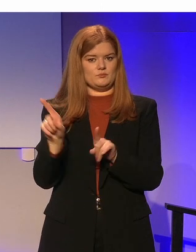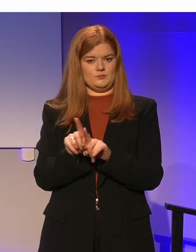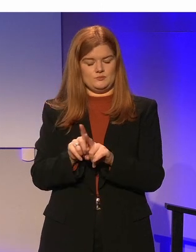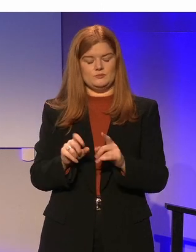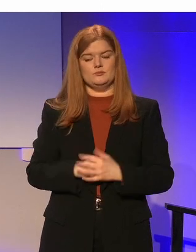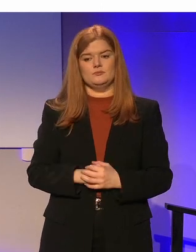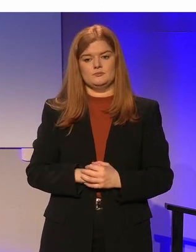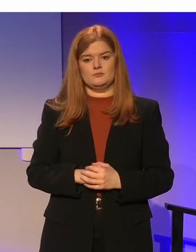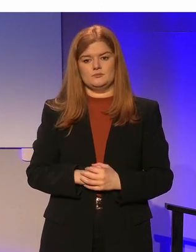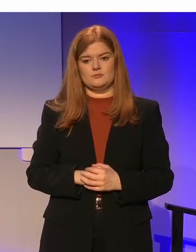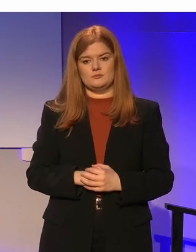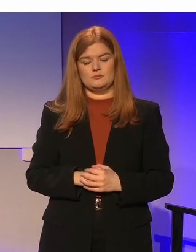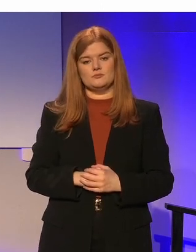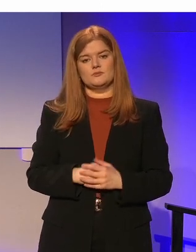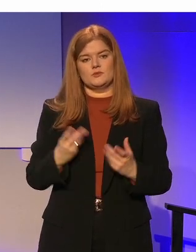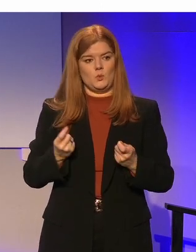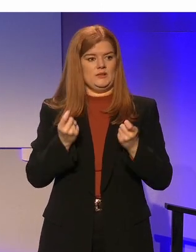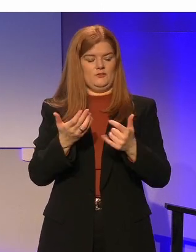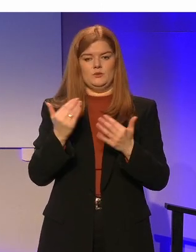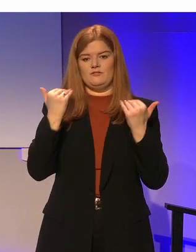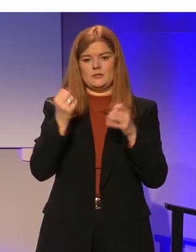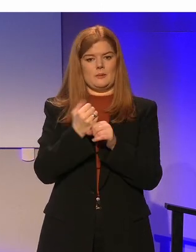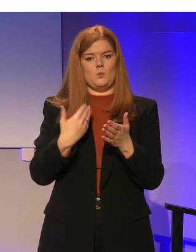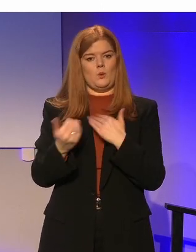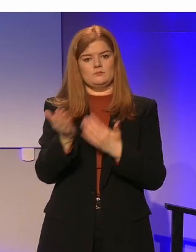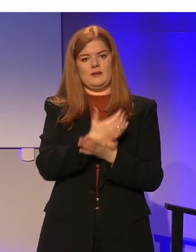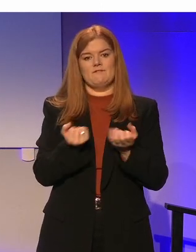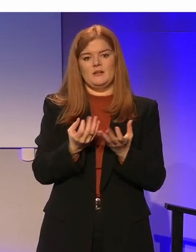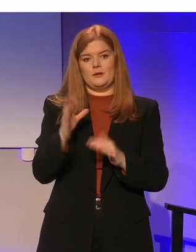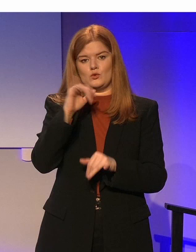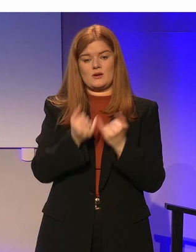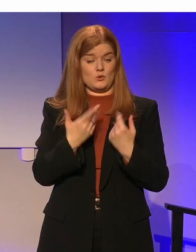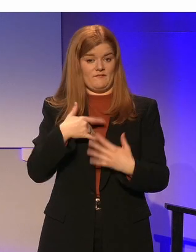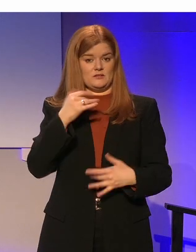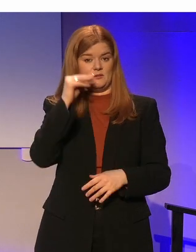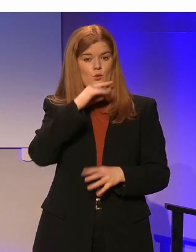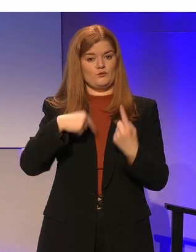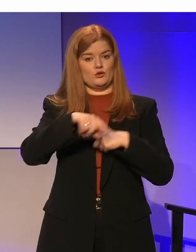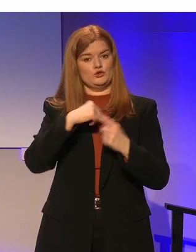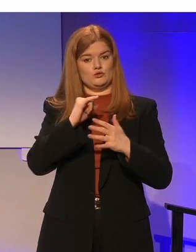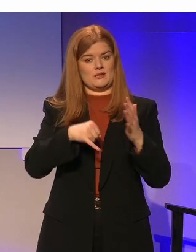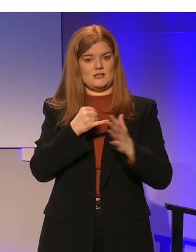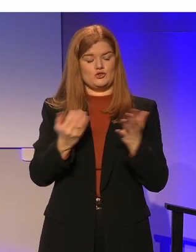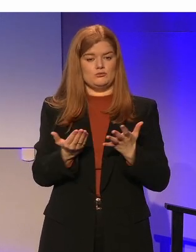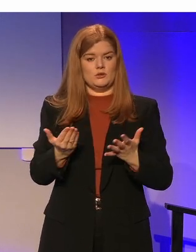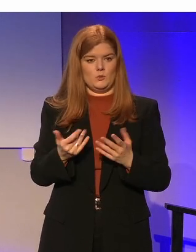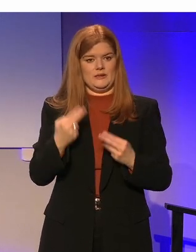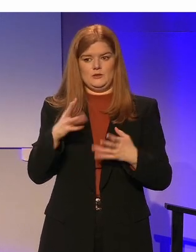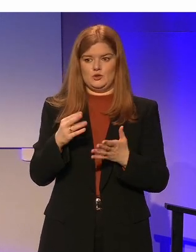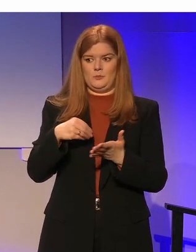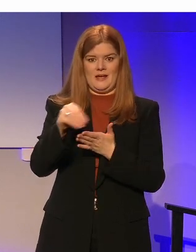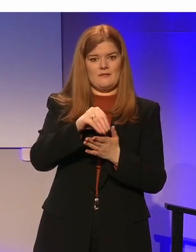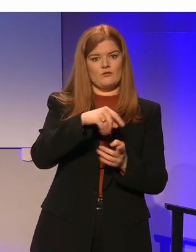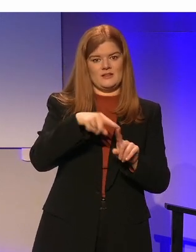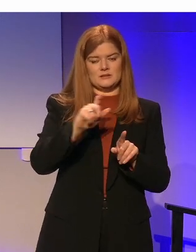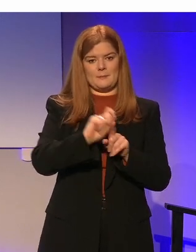you to give you an indication of what the feedback is like. And I think it's really, really important for us as an organisation to commission this